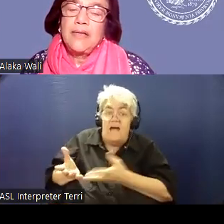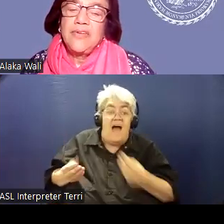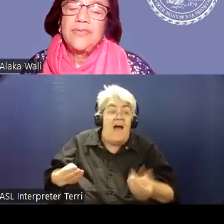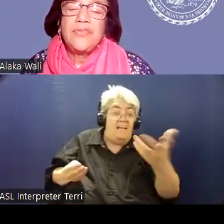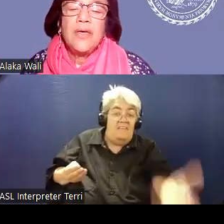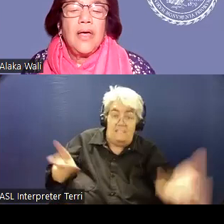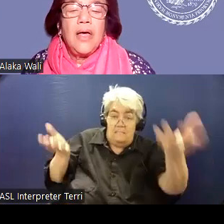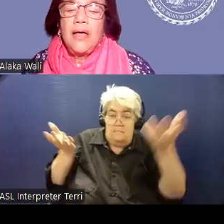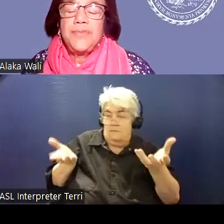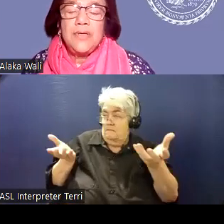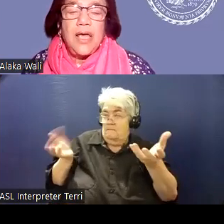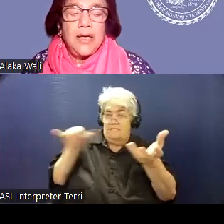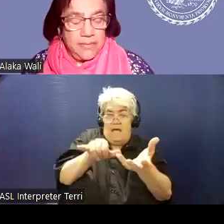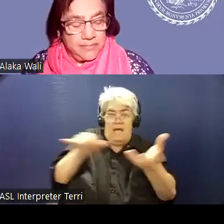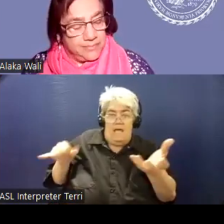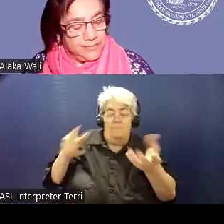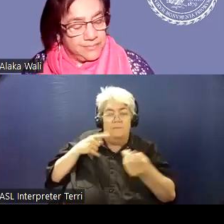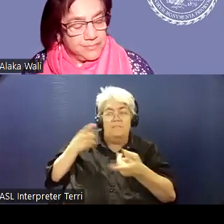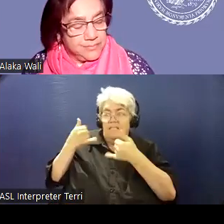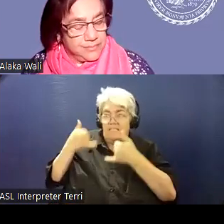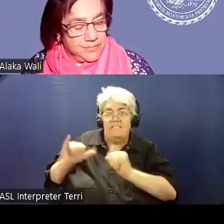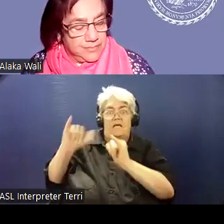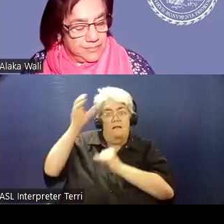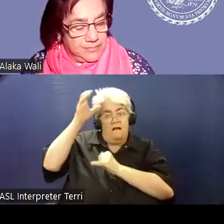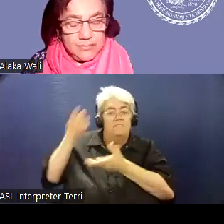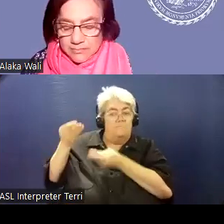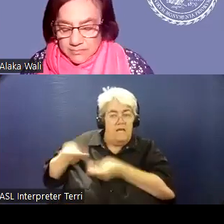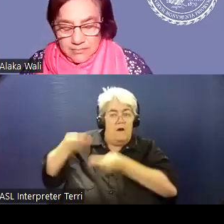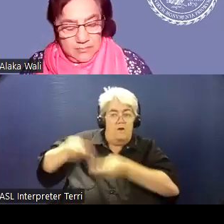and relevance today.